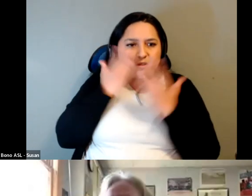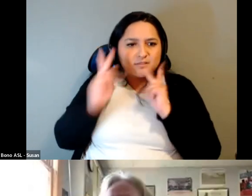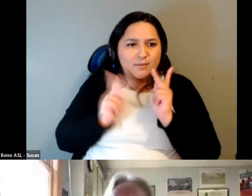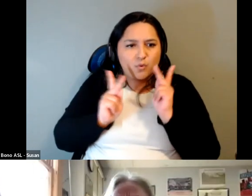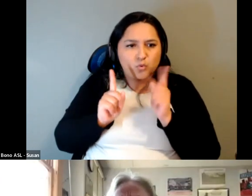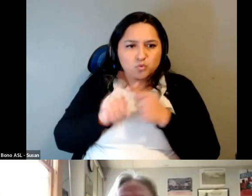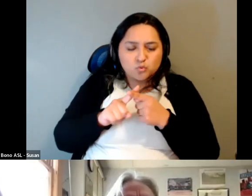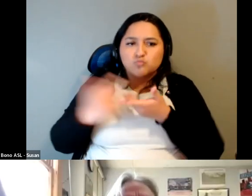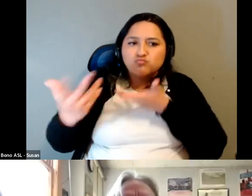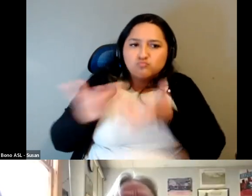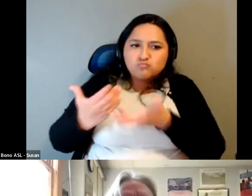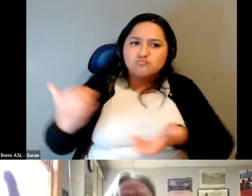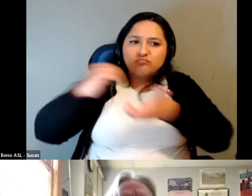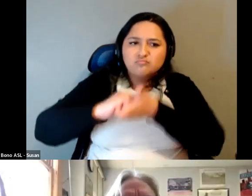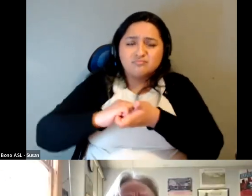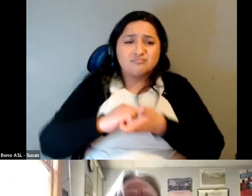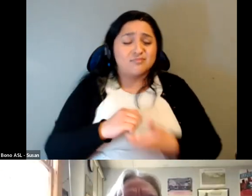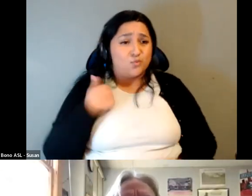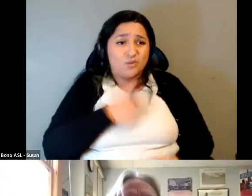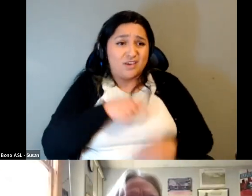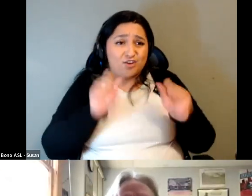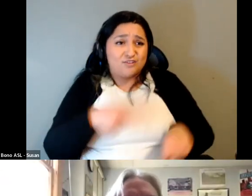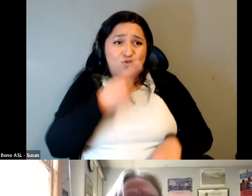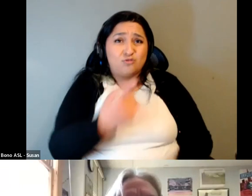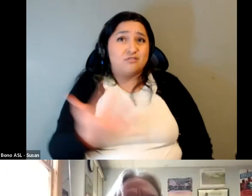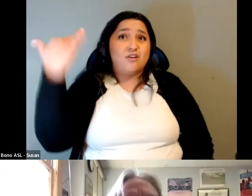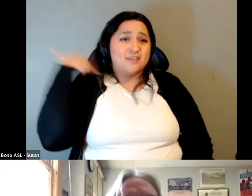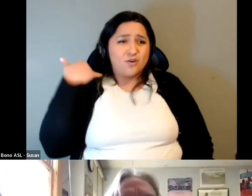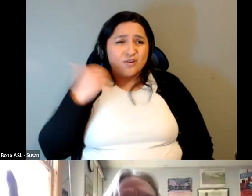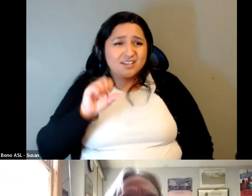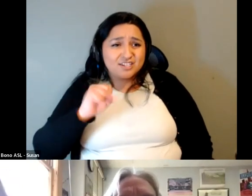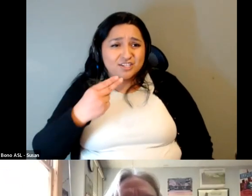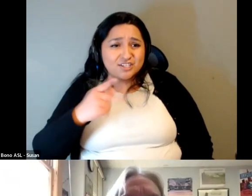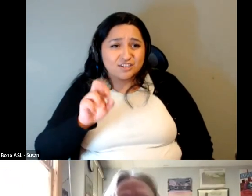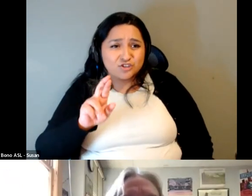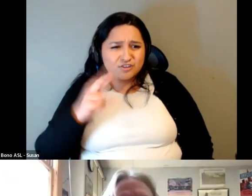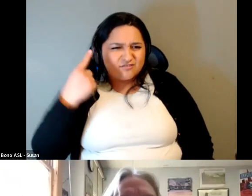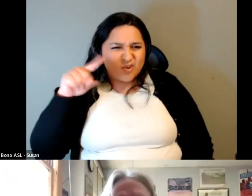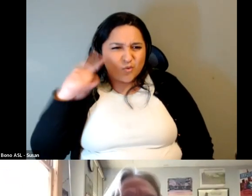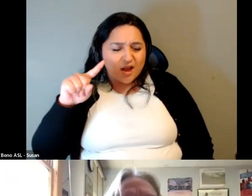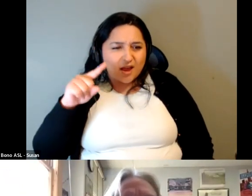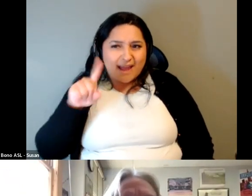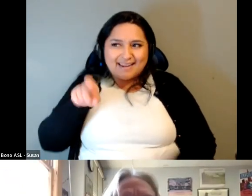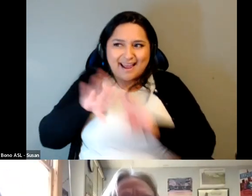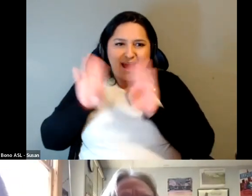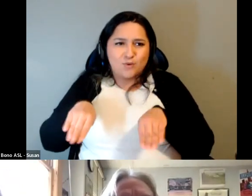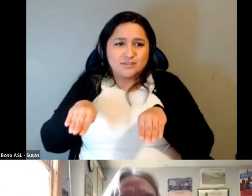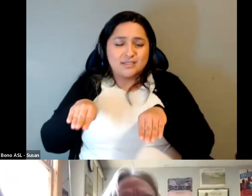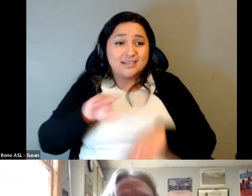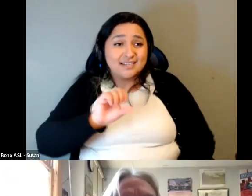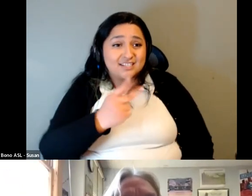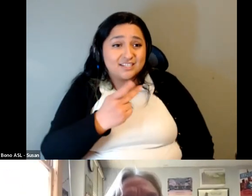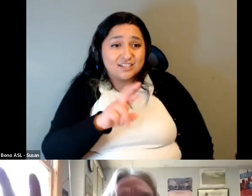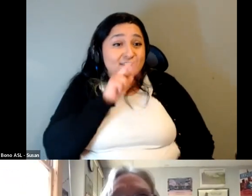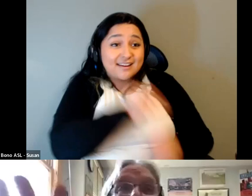what the fuck are you giving me a shelter for? I lost my housing, not my shelter. It wasn't lack of shelters that created homelessness. It was